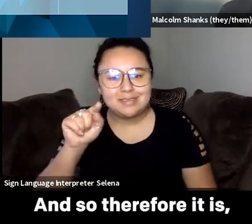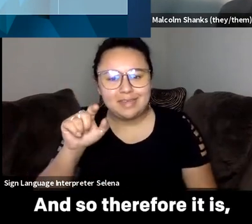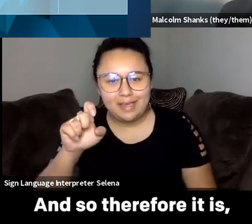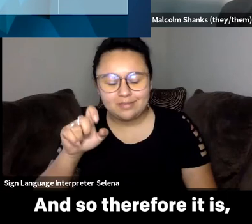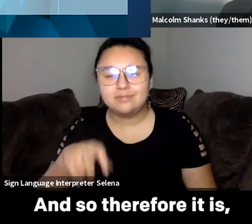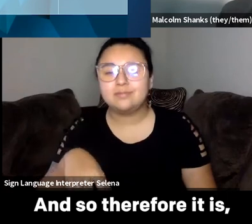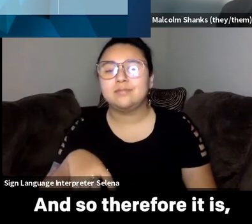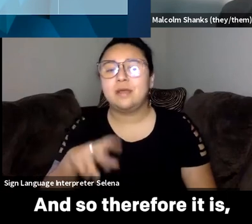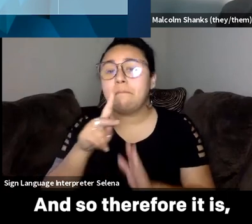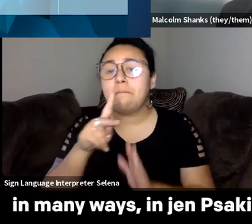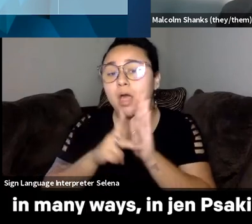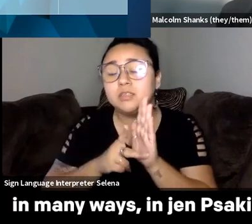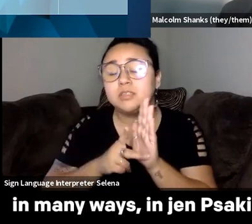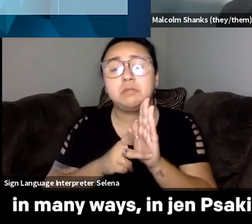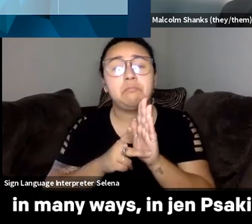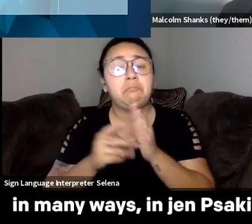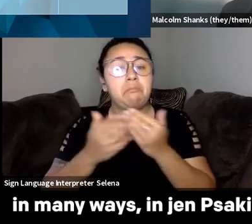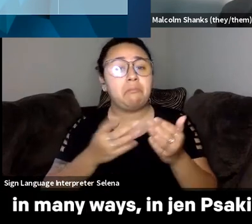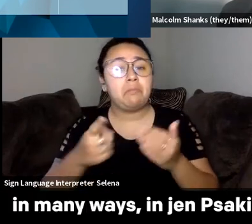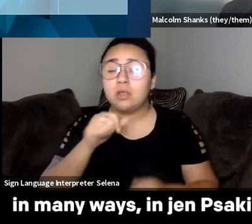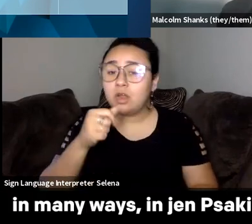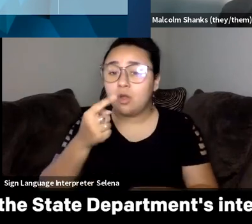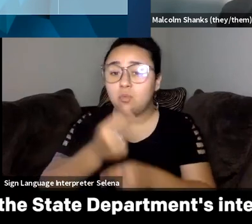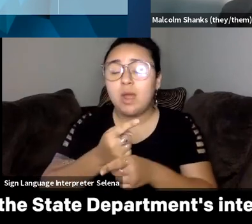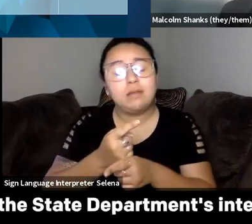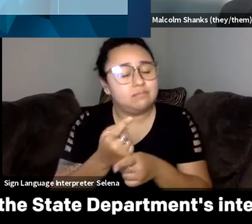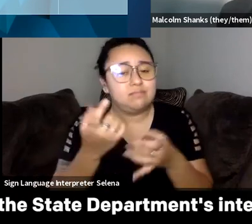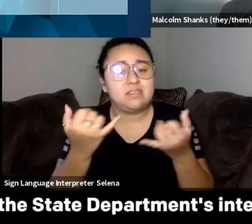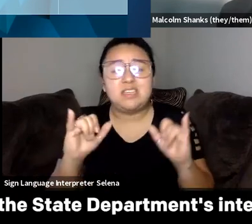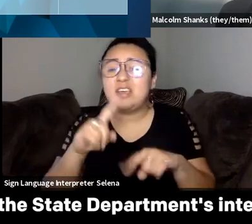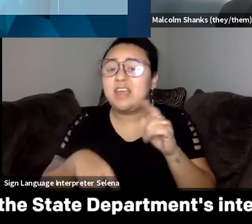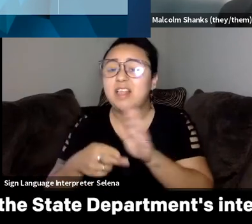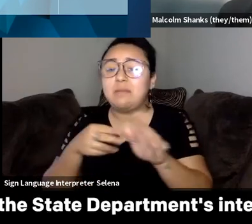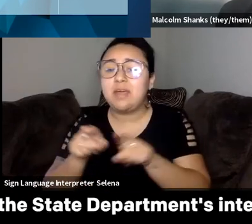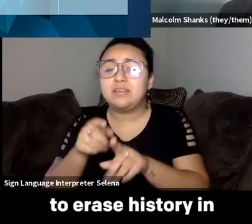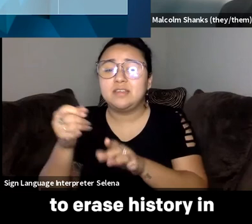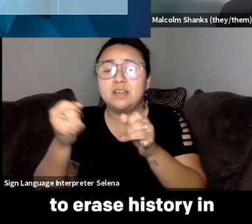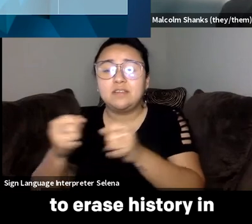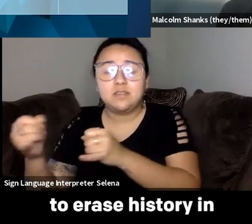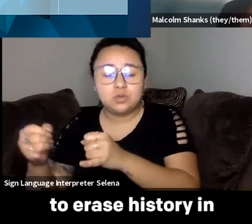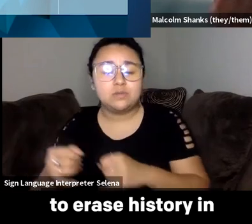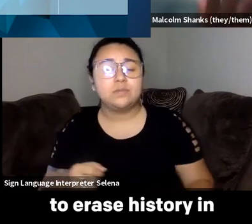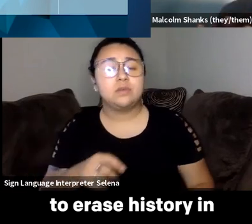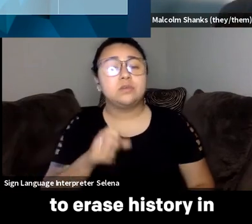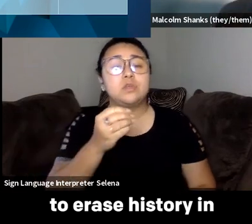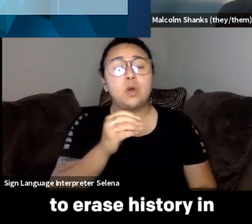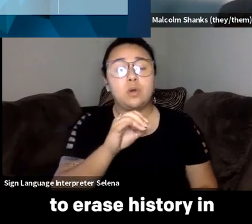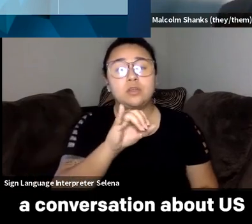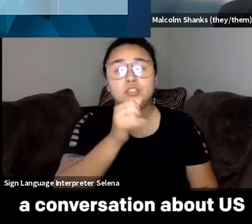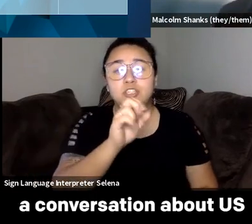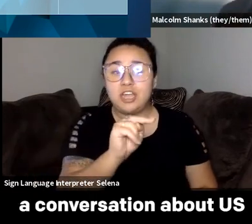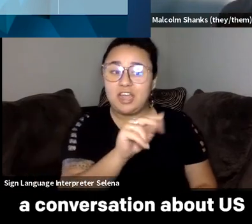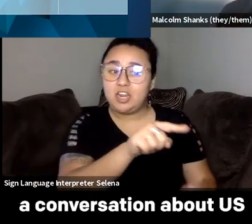so therefore, it is in many ways in Jen Psaki and the State Department's interest to erase history